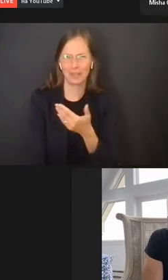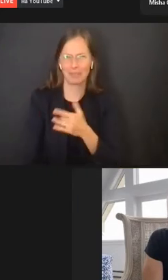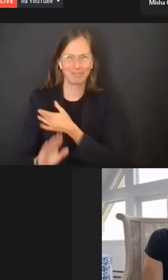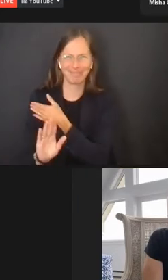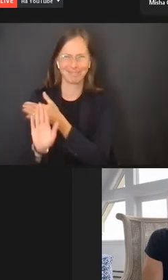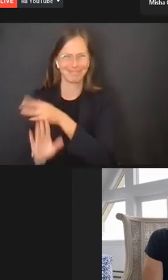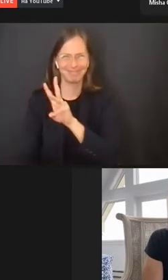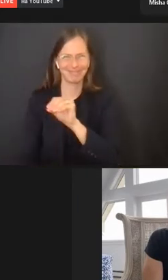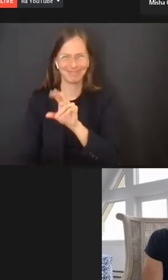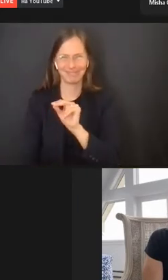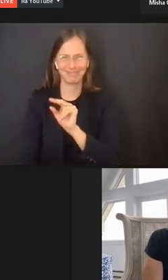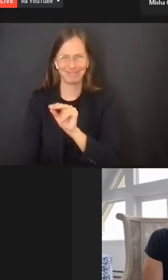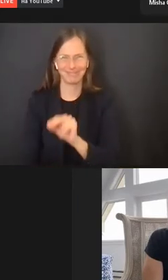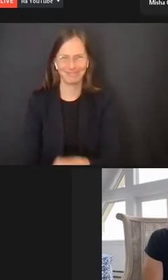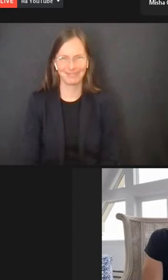60.